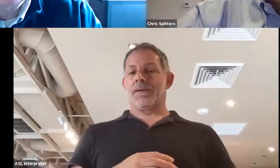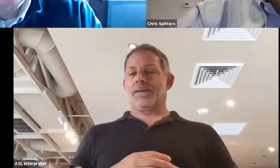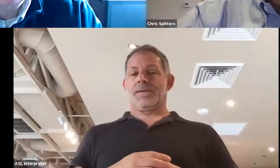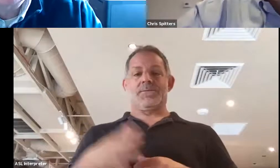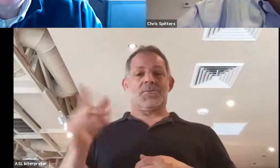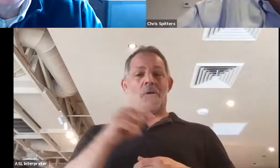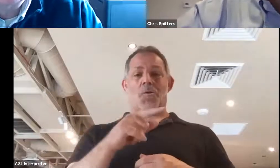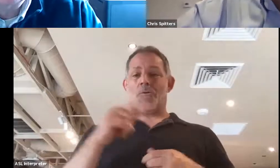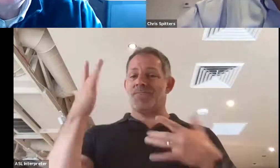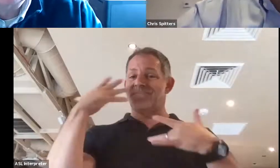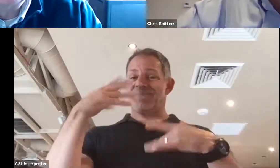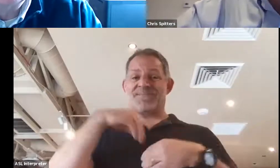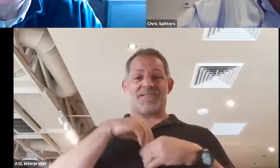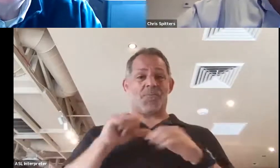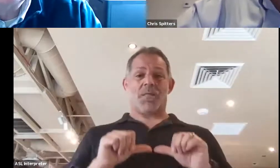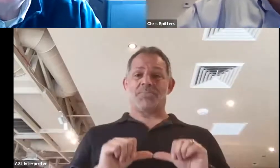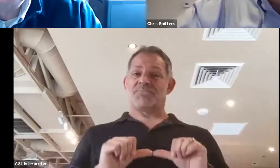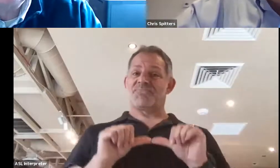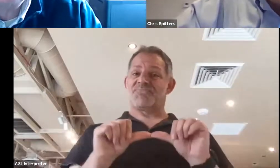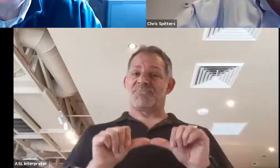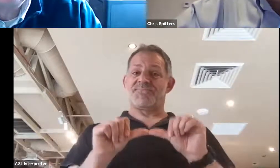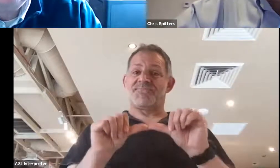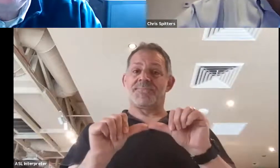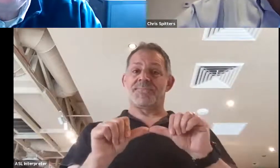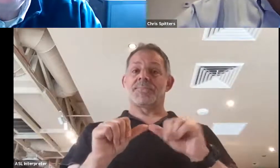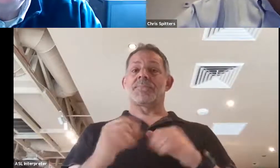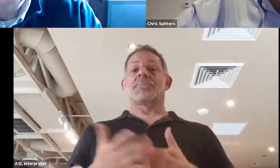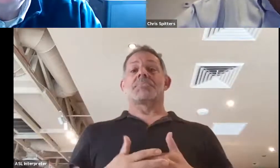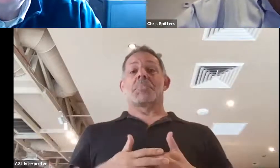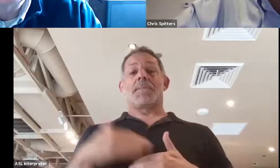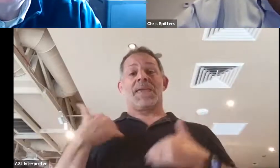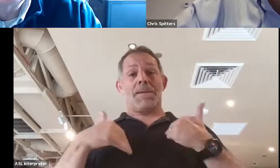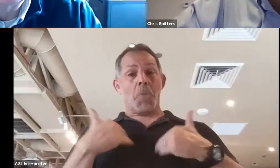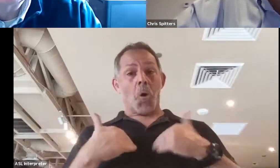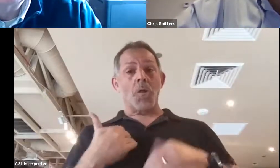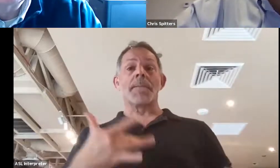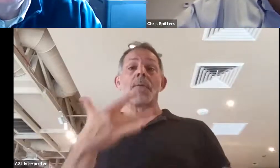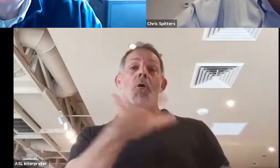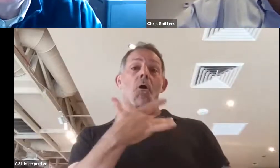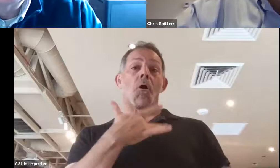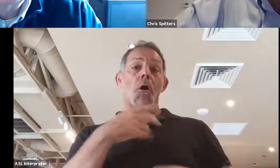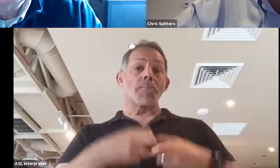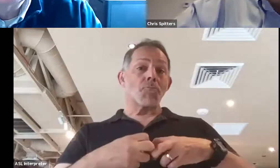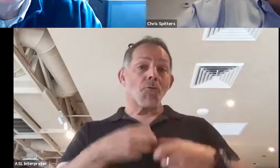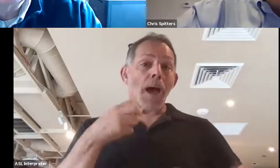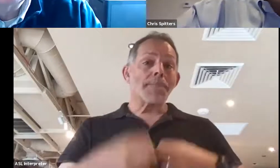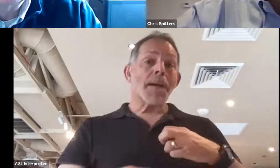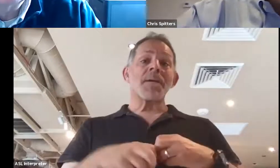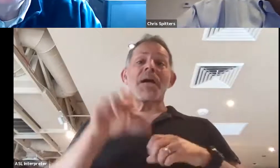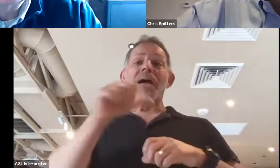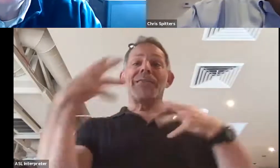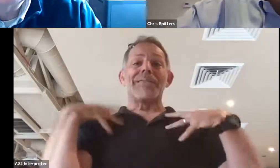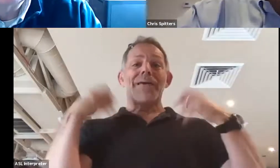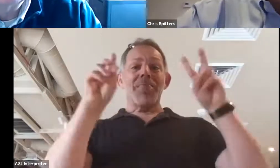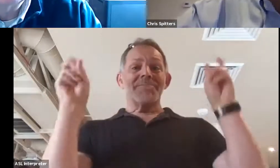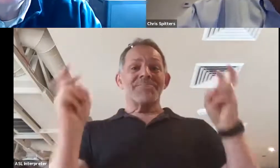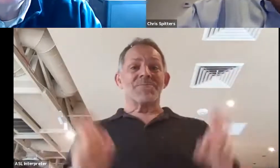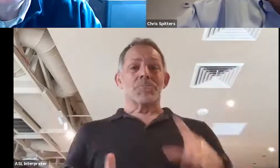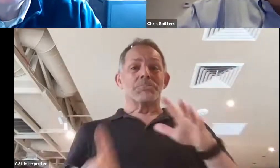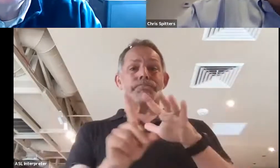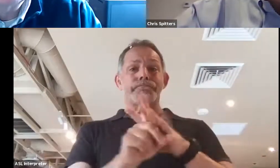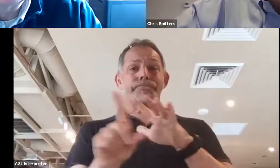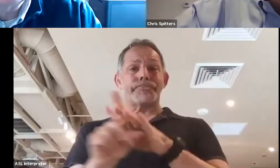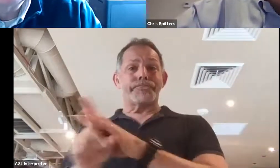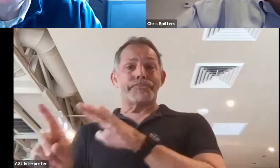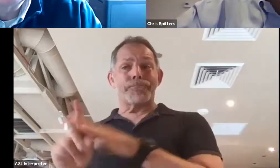concerning, even for those who don't get hospitalized or don't die. When we look at people who have had infections and look at their